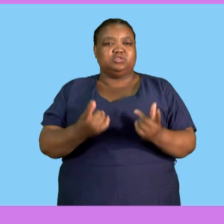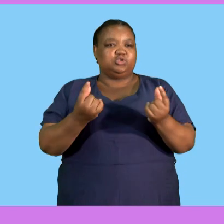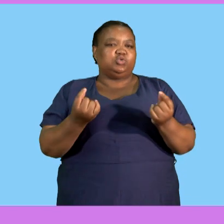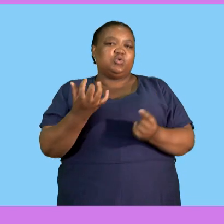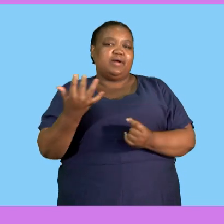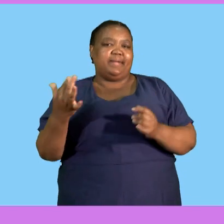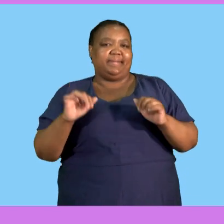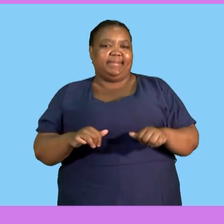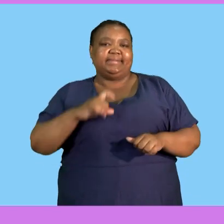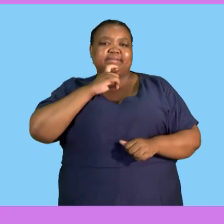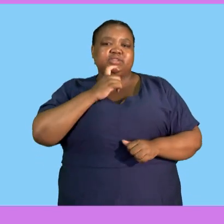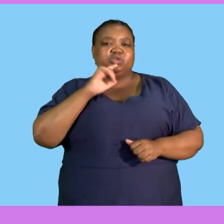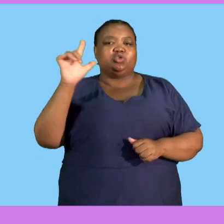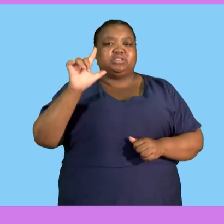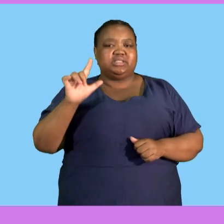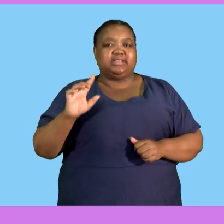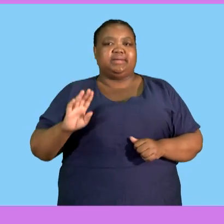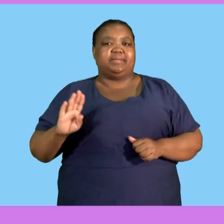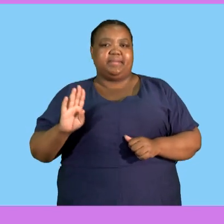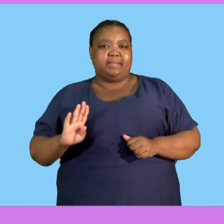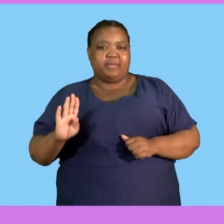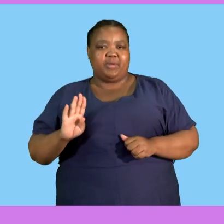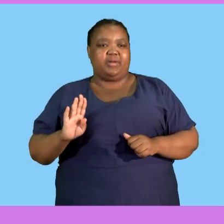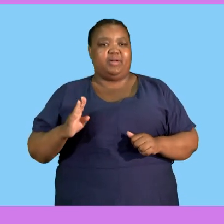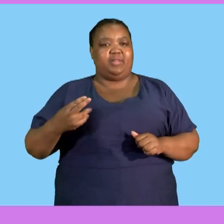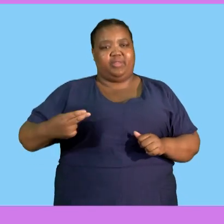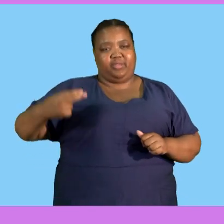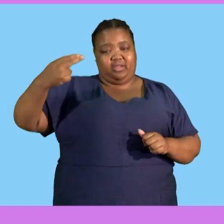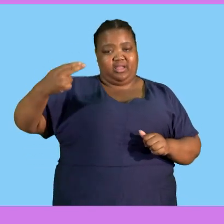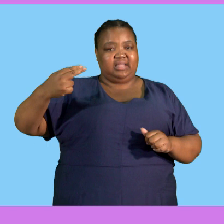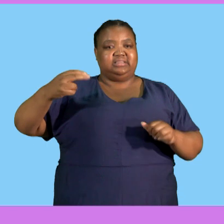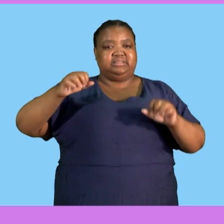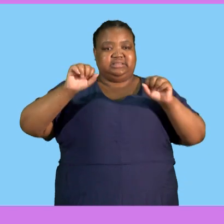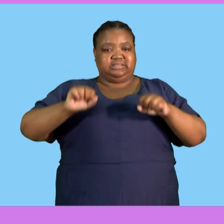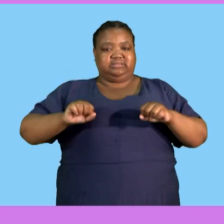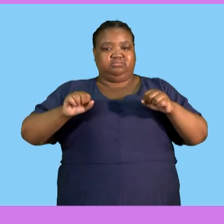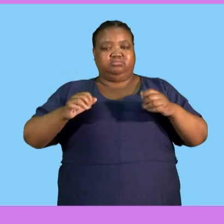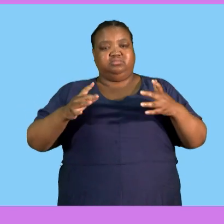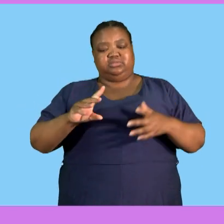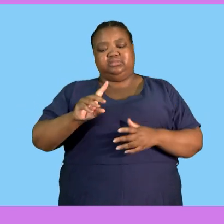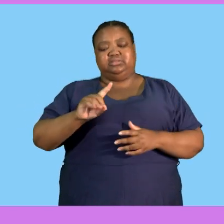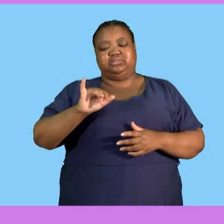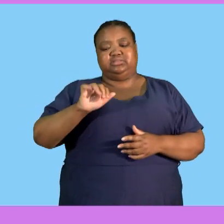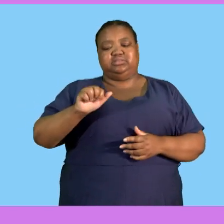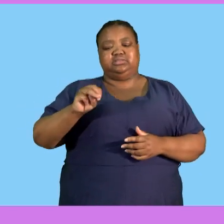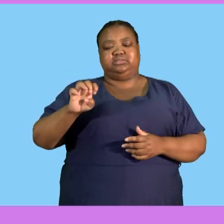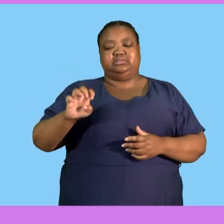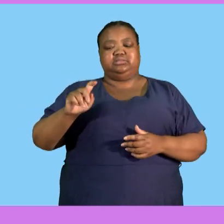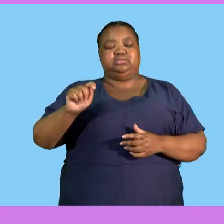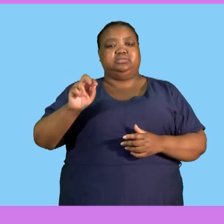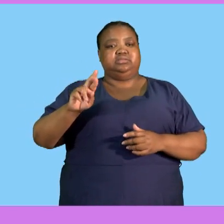space using the length, breadth, heights, and the diameters, right? So that's the practical